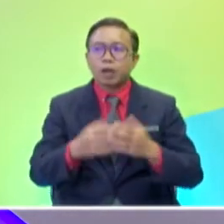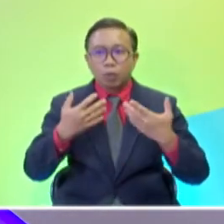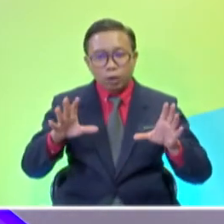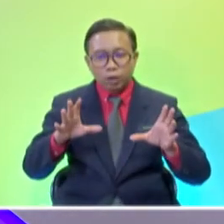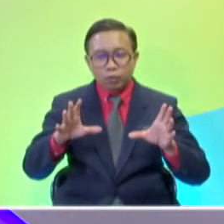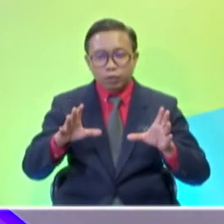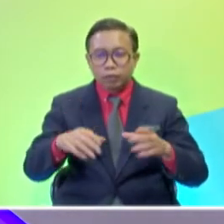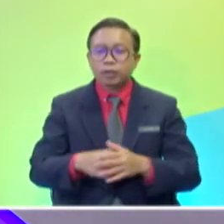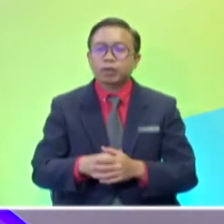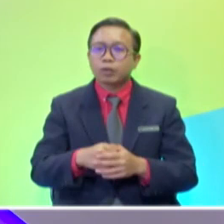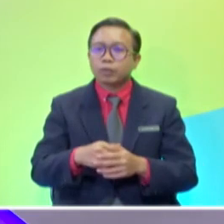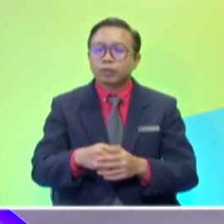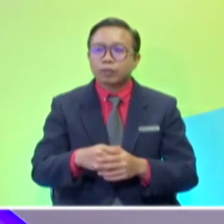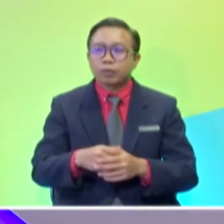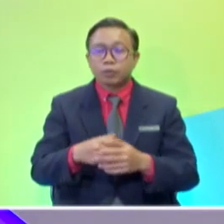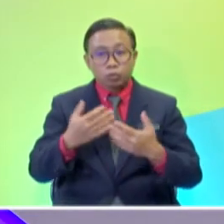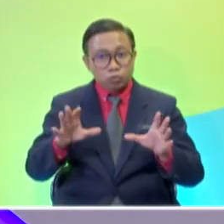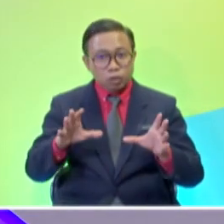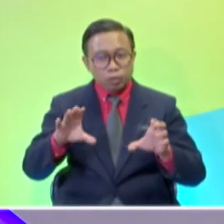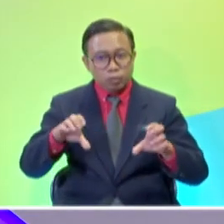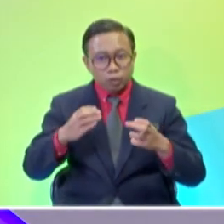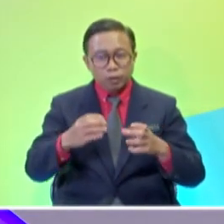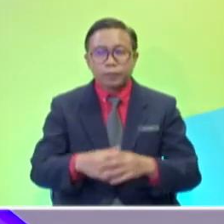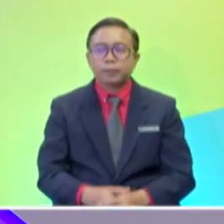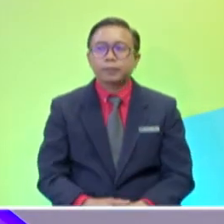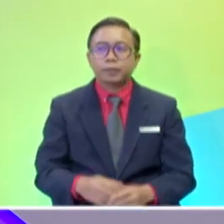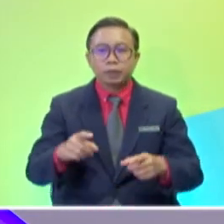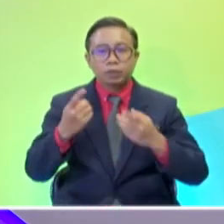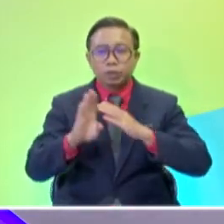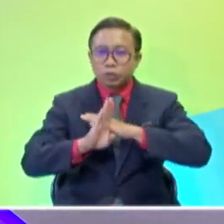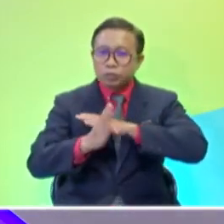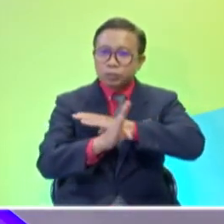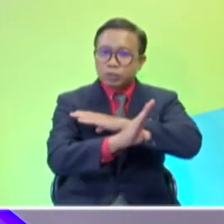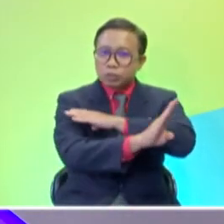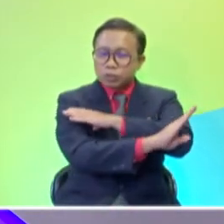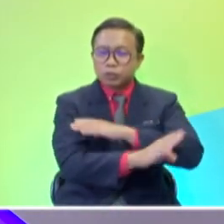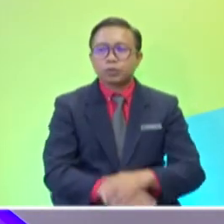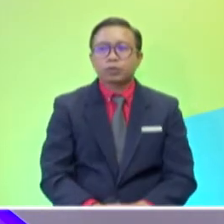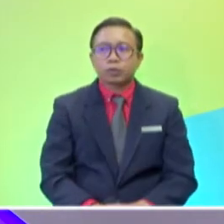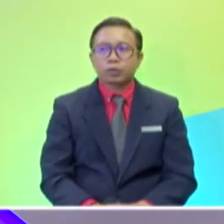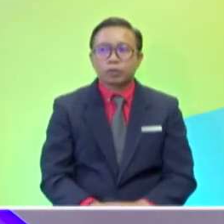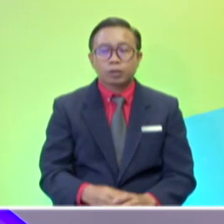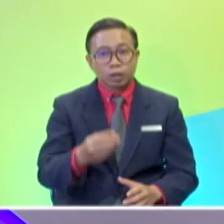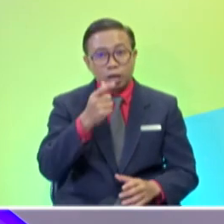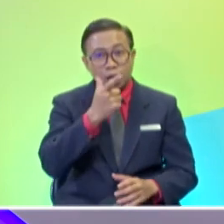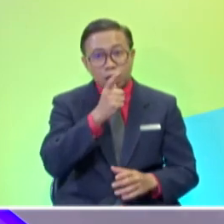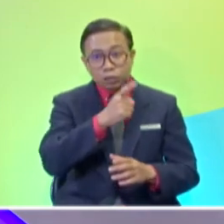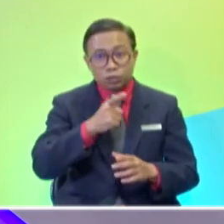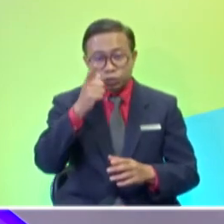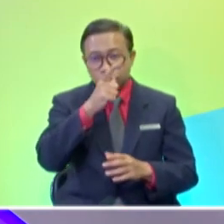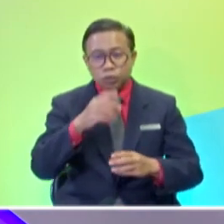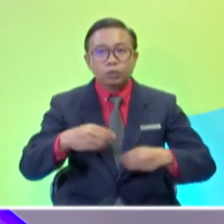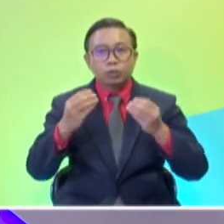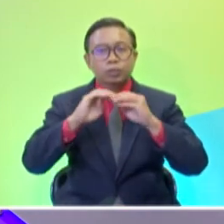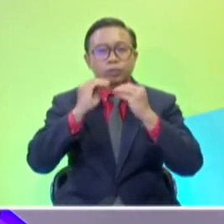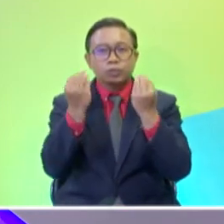of activities that you have already done. So I've been to the beach, for example. Okay? All right. I had lunch. I went to the